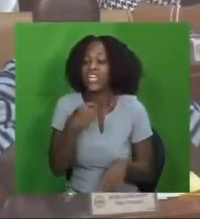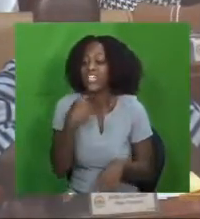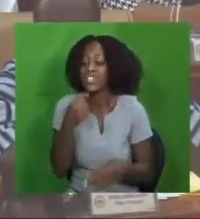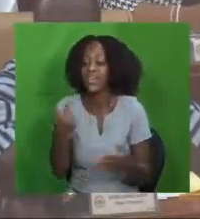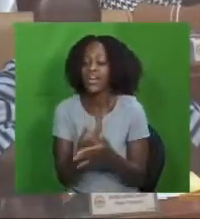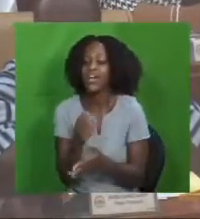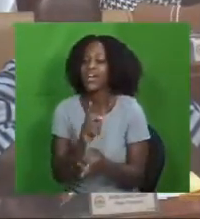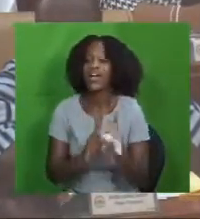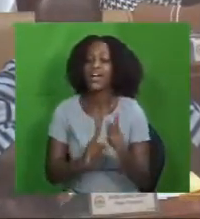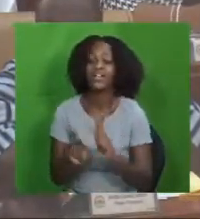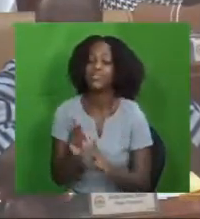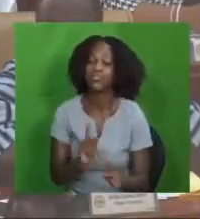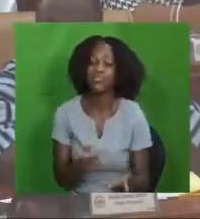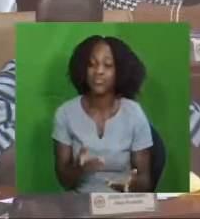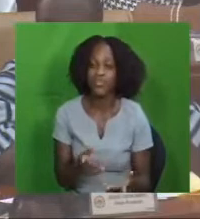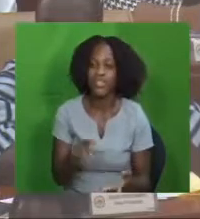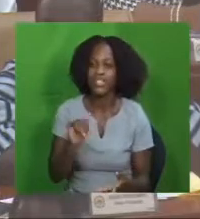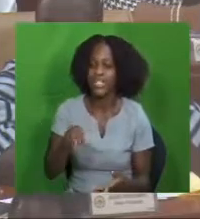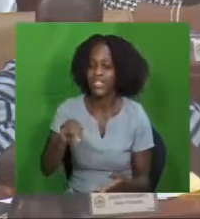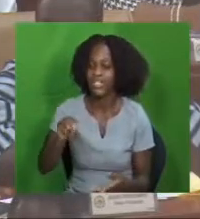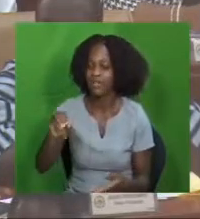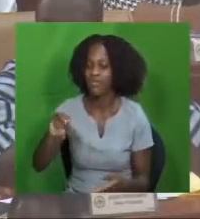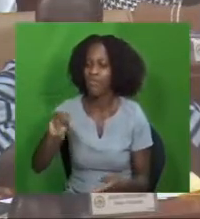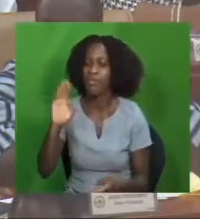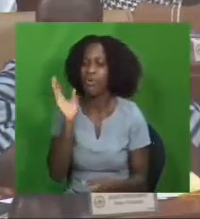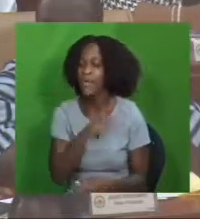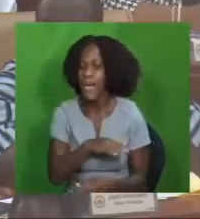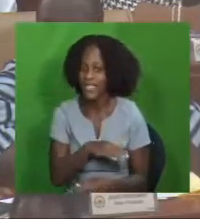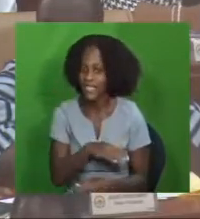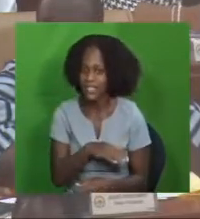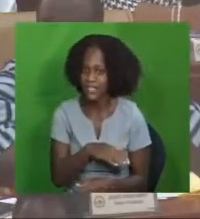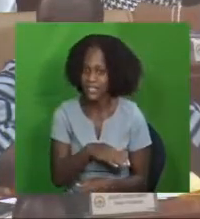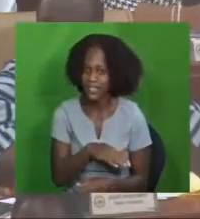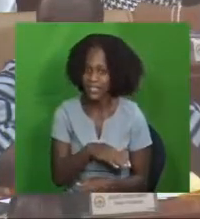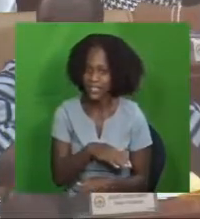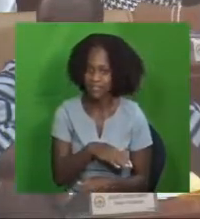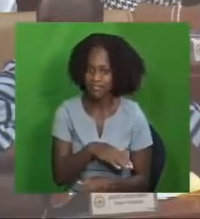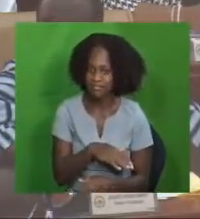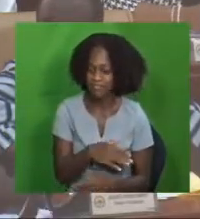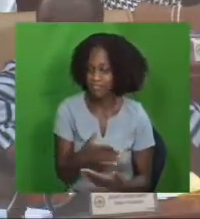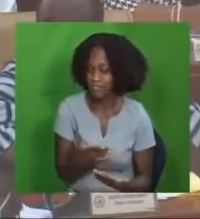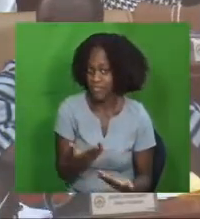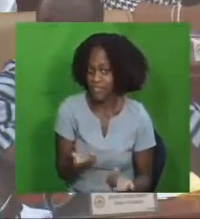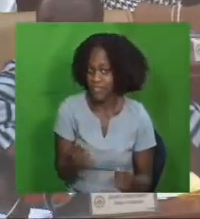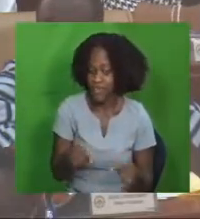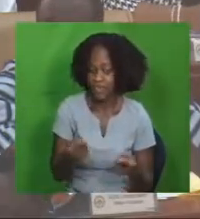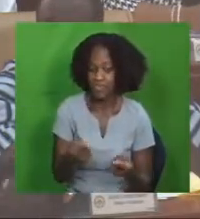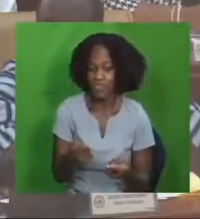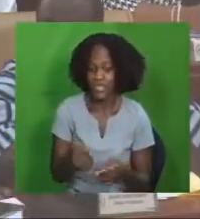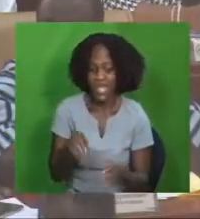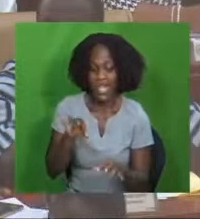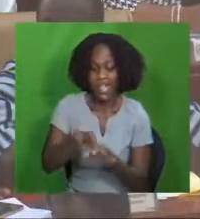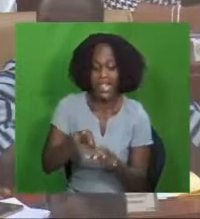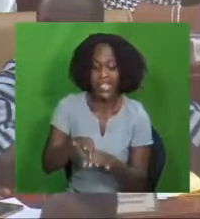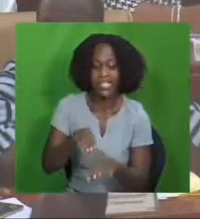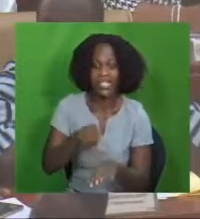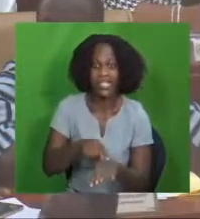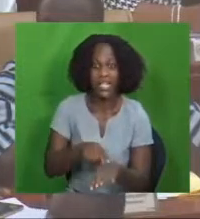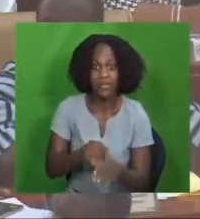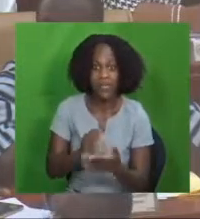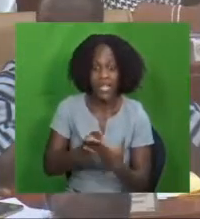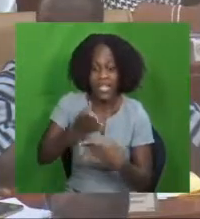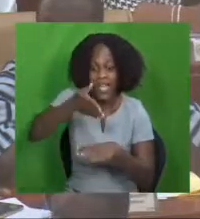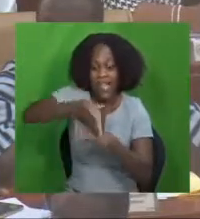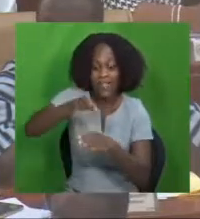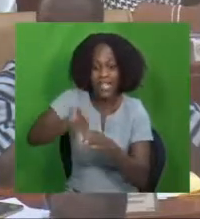of Ghana that Momo is back in the heat of the run-up to elections. And then when elections are